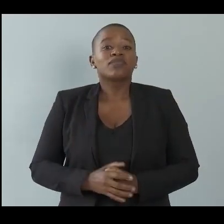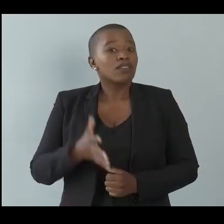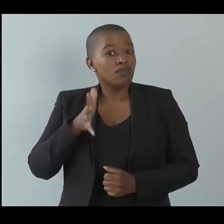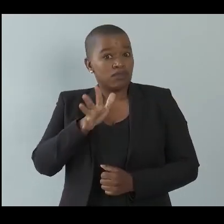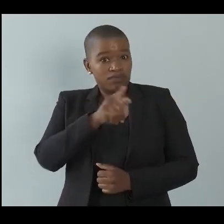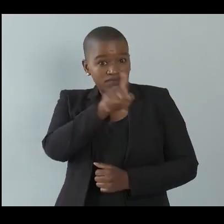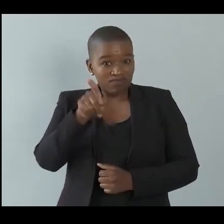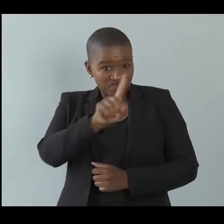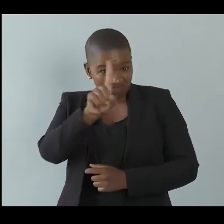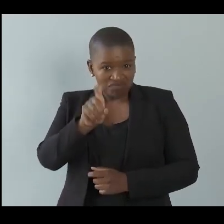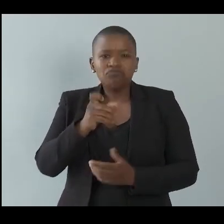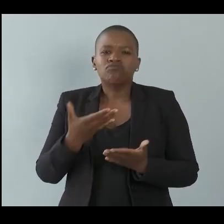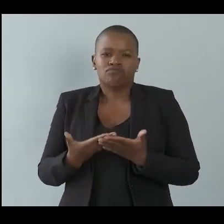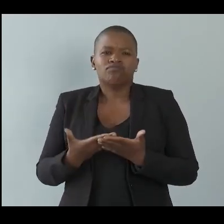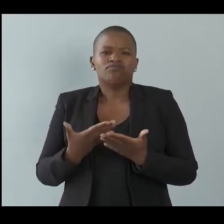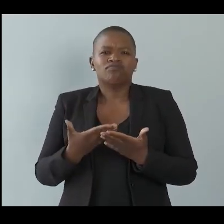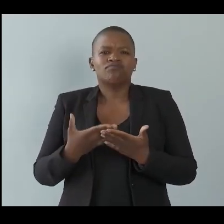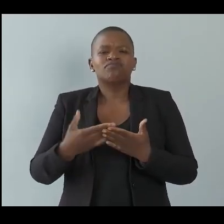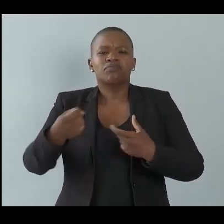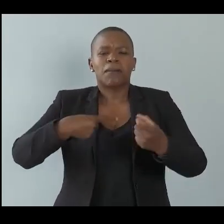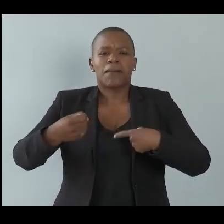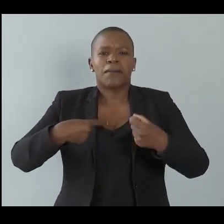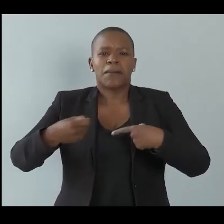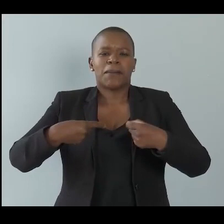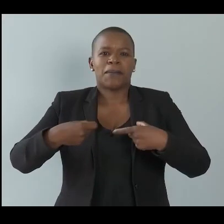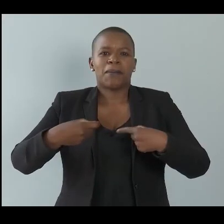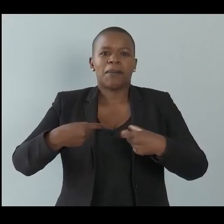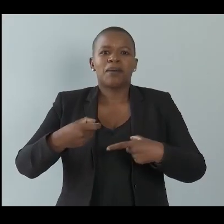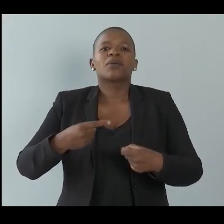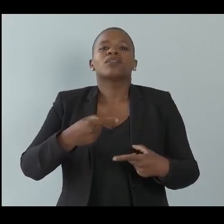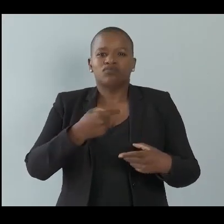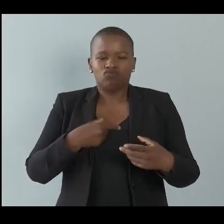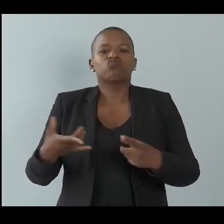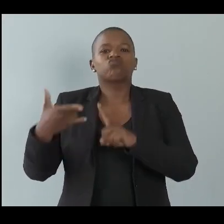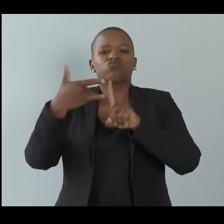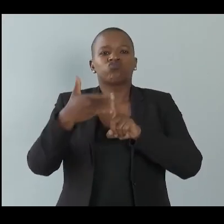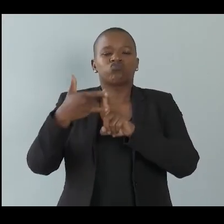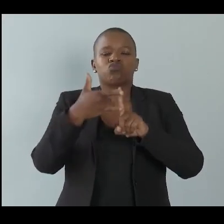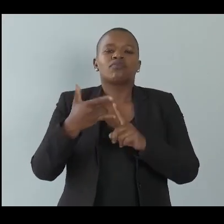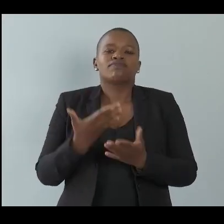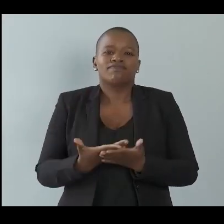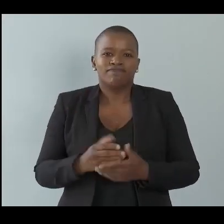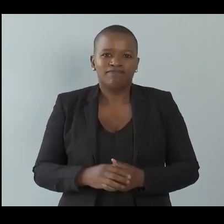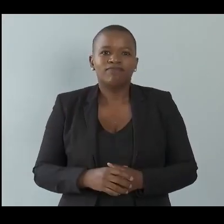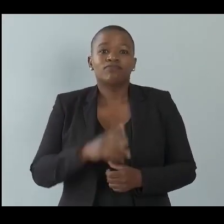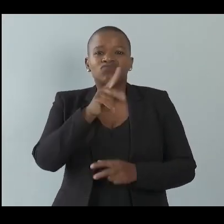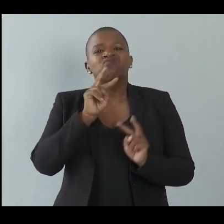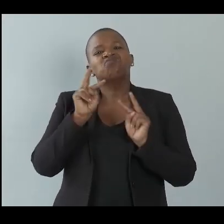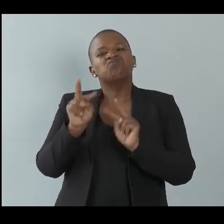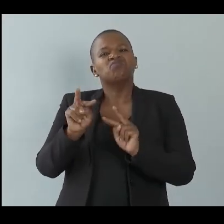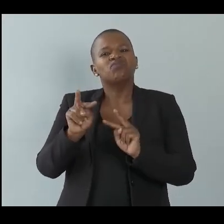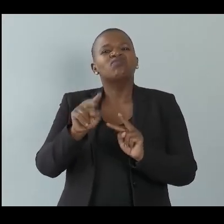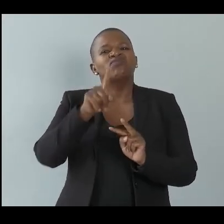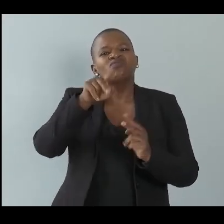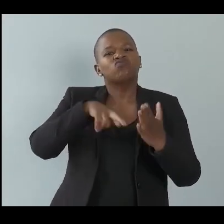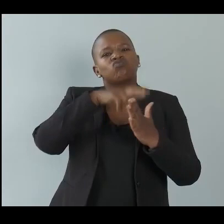chat box or via our conference line. Aligned with our values of inclusion, you will see that our results are being interpreted